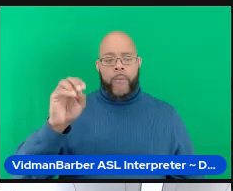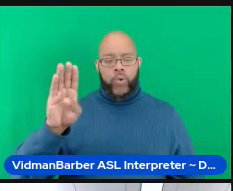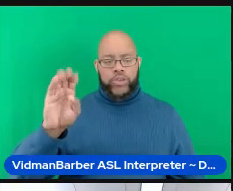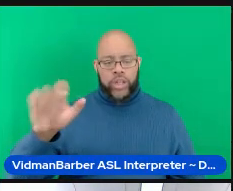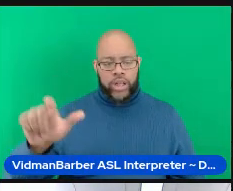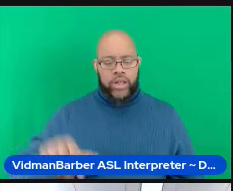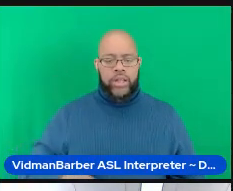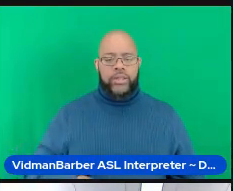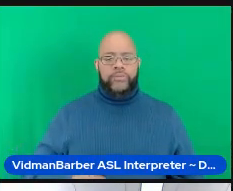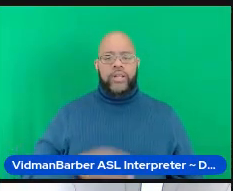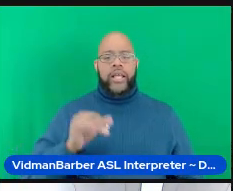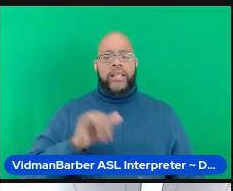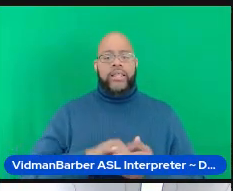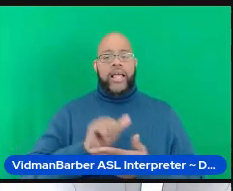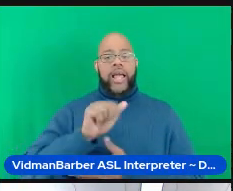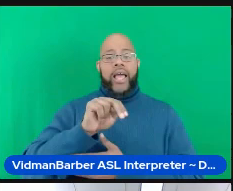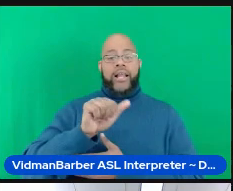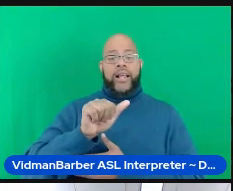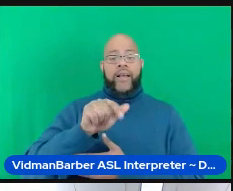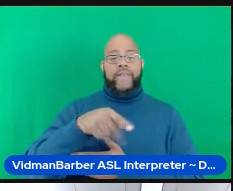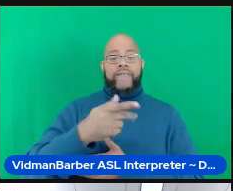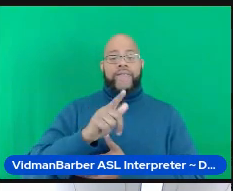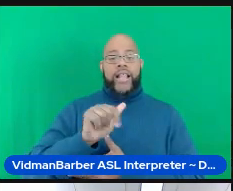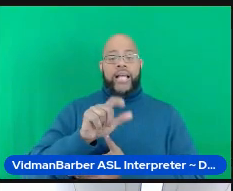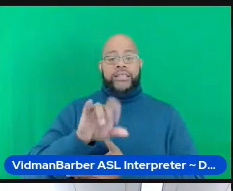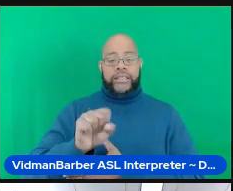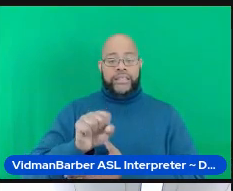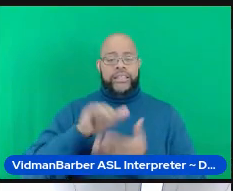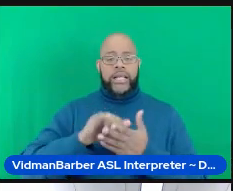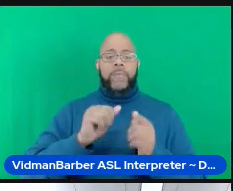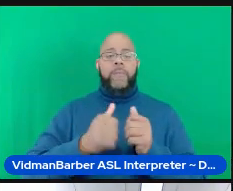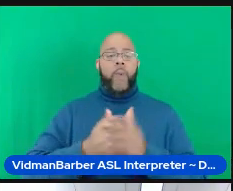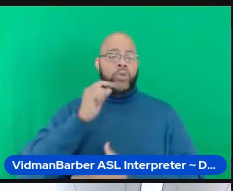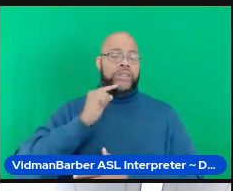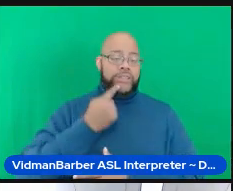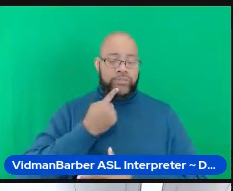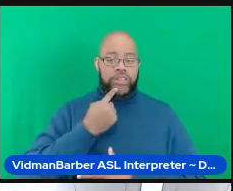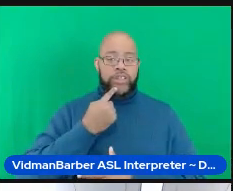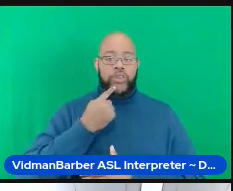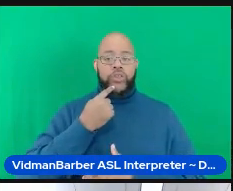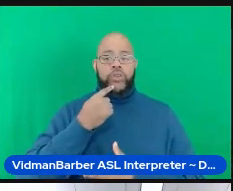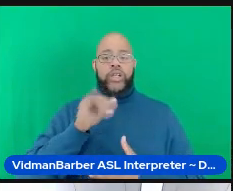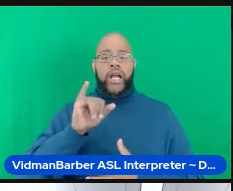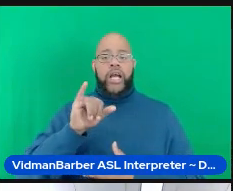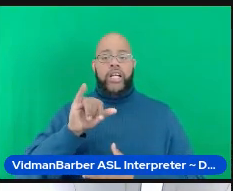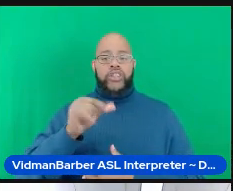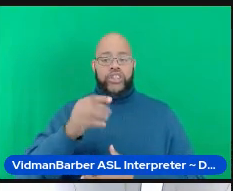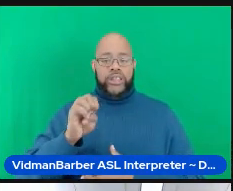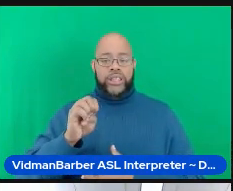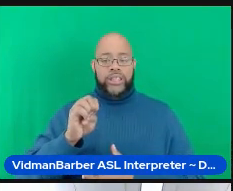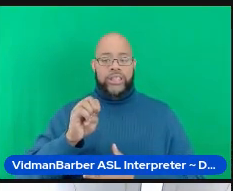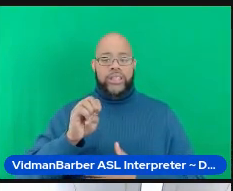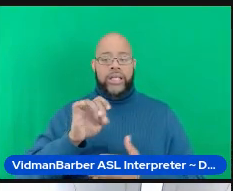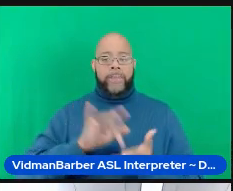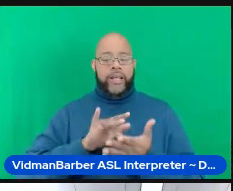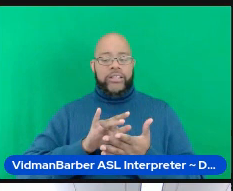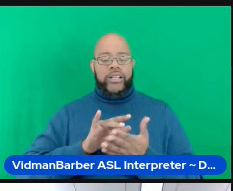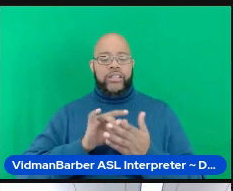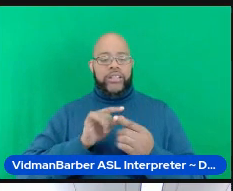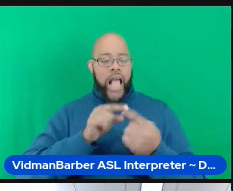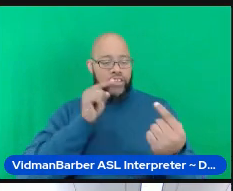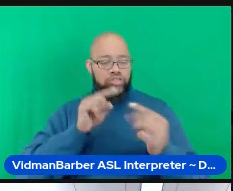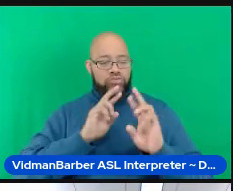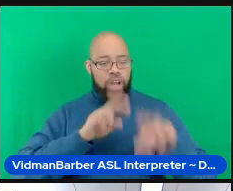And anaphylaxis is the most severe form of an IgE-mediated allergic reaction.